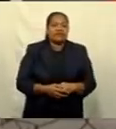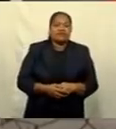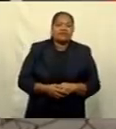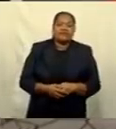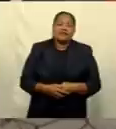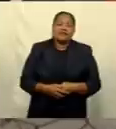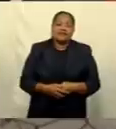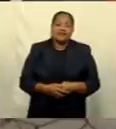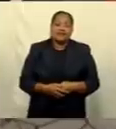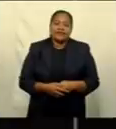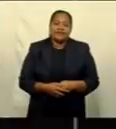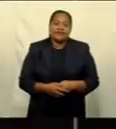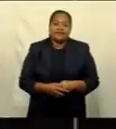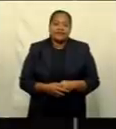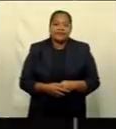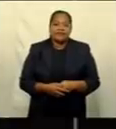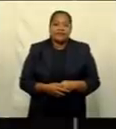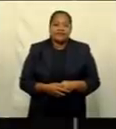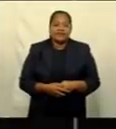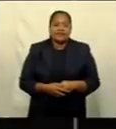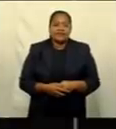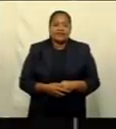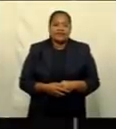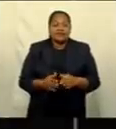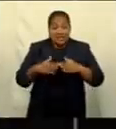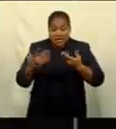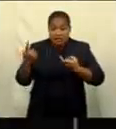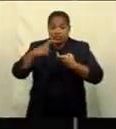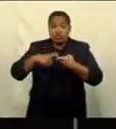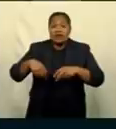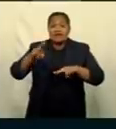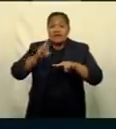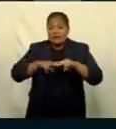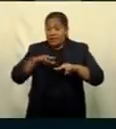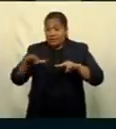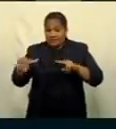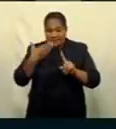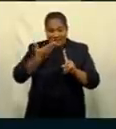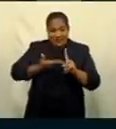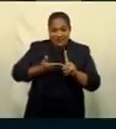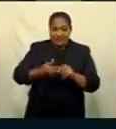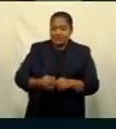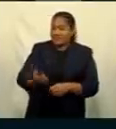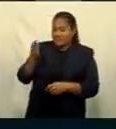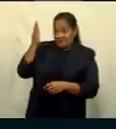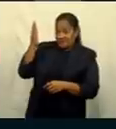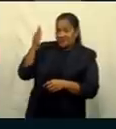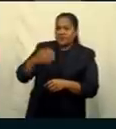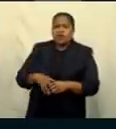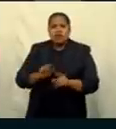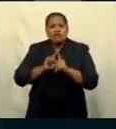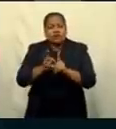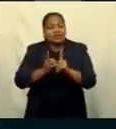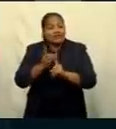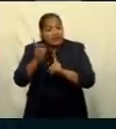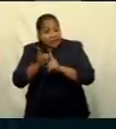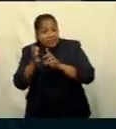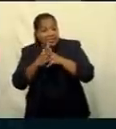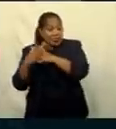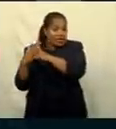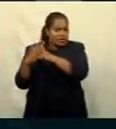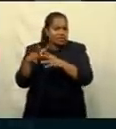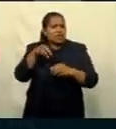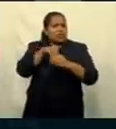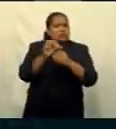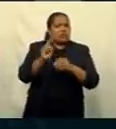Kumar, FBC News. We now join Felipe Naikaso live. Felipe has been following the developments in the West,